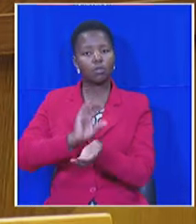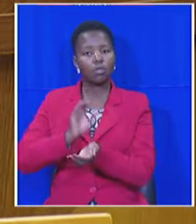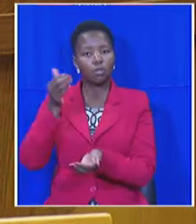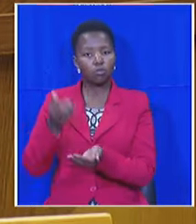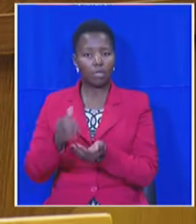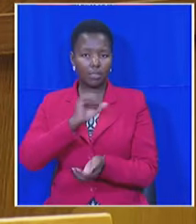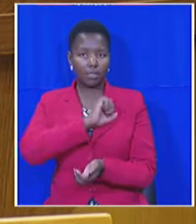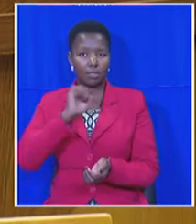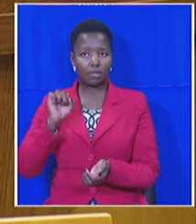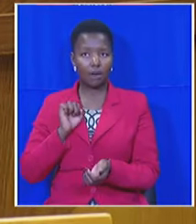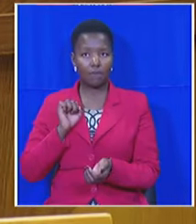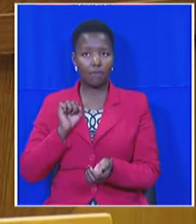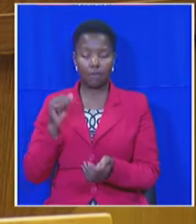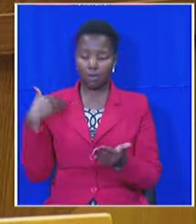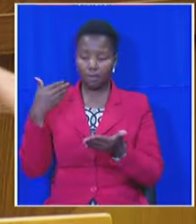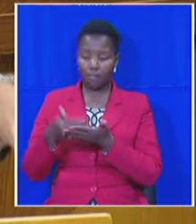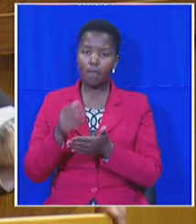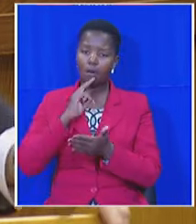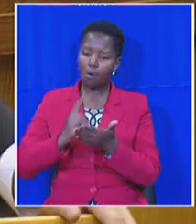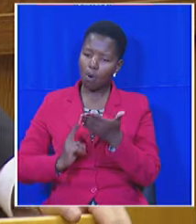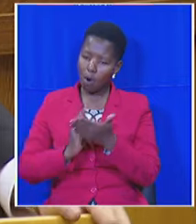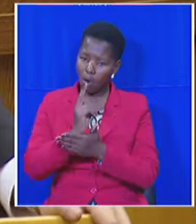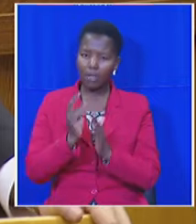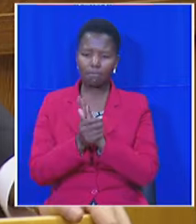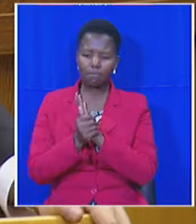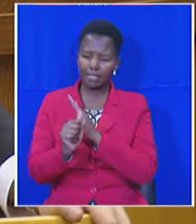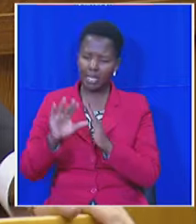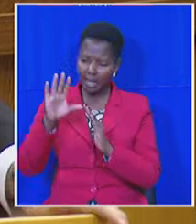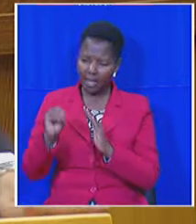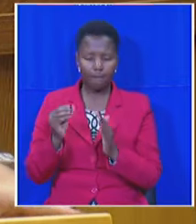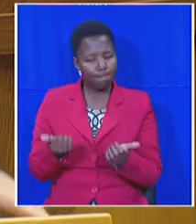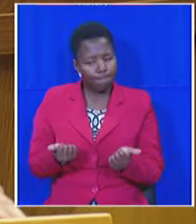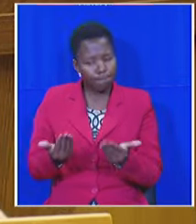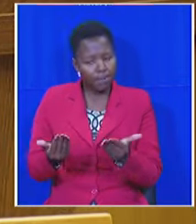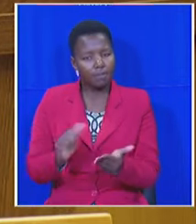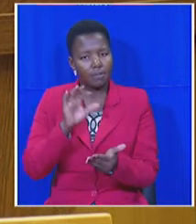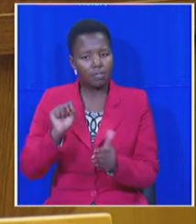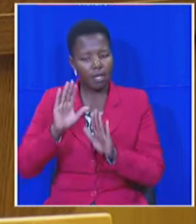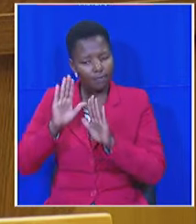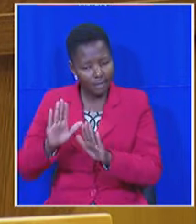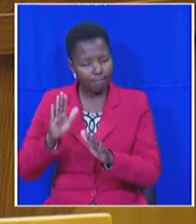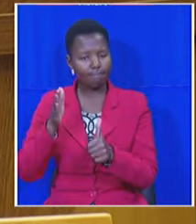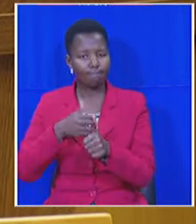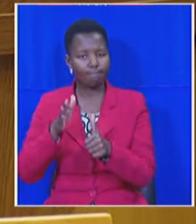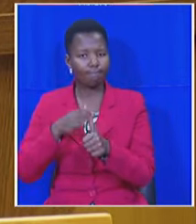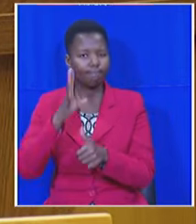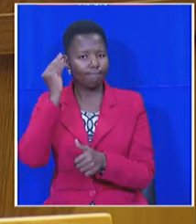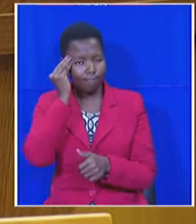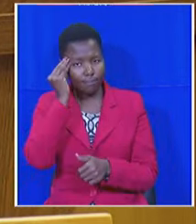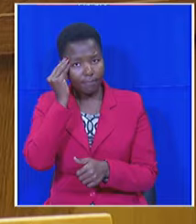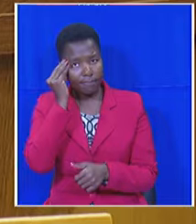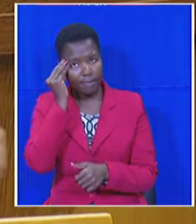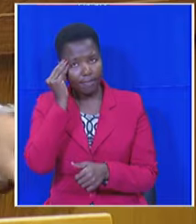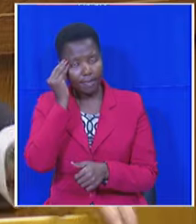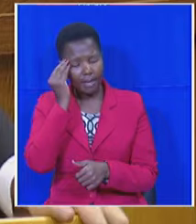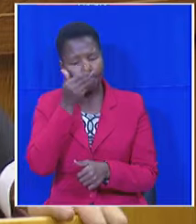staff who have diligently, honestly, and skillfully served the national interest to the best of their